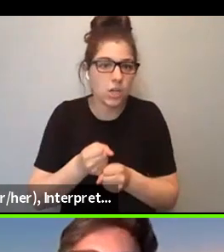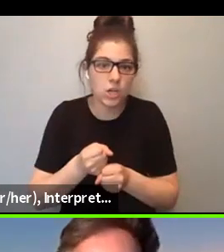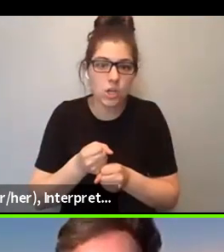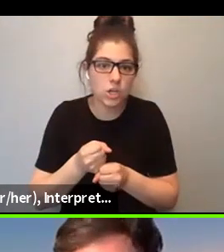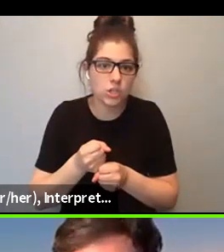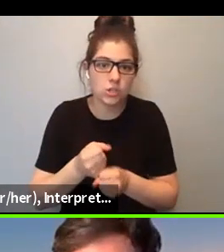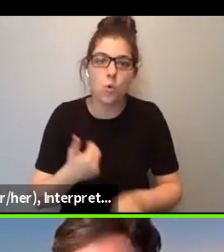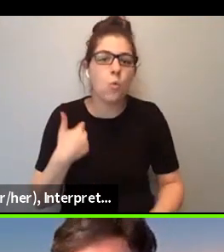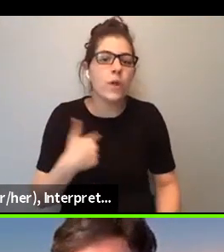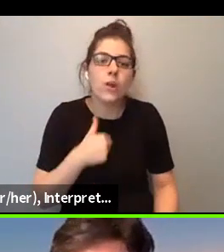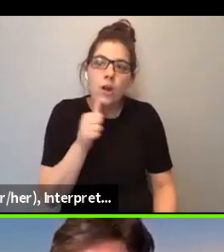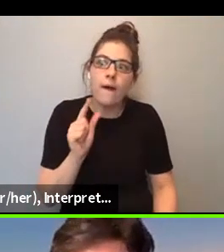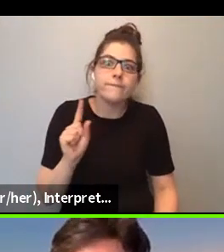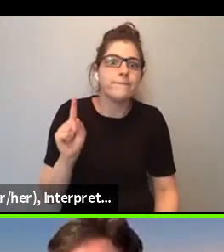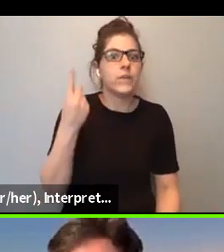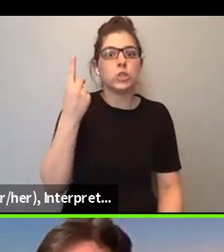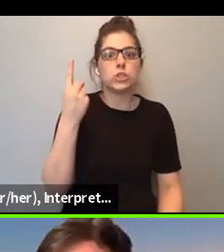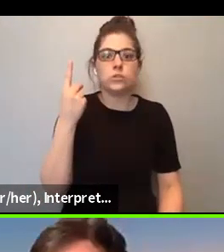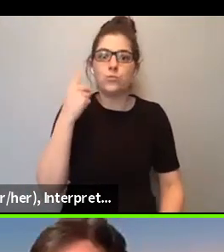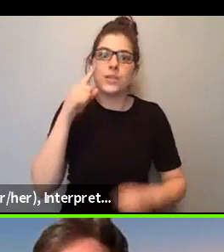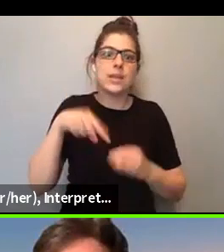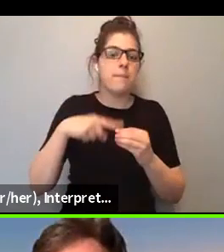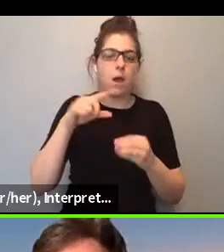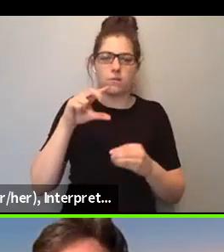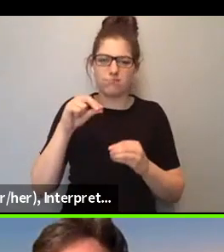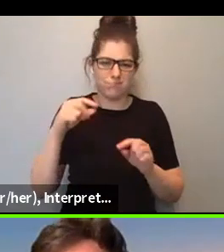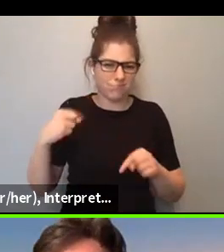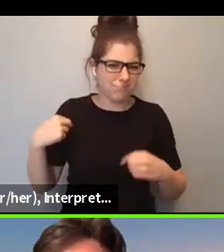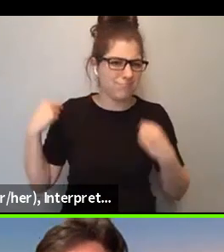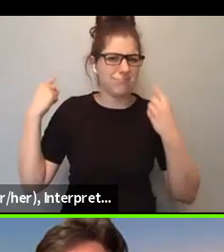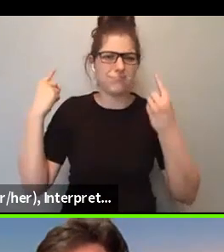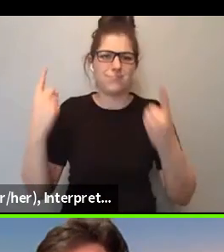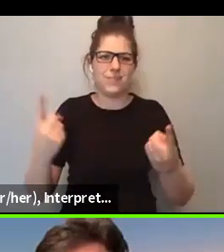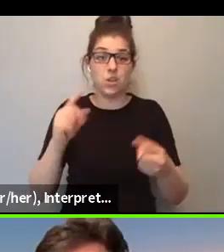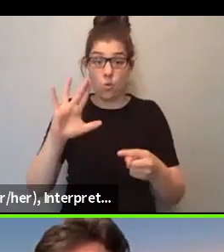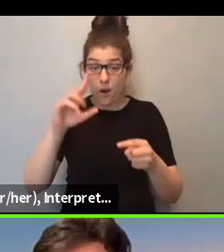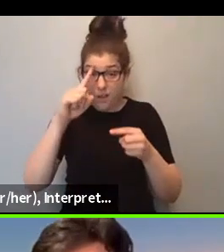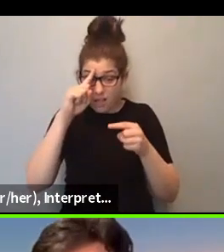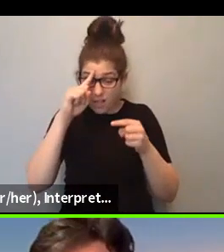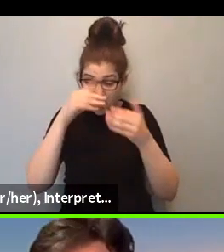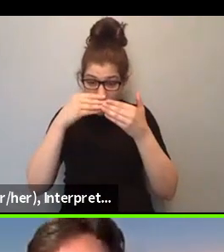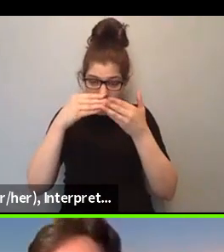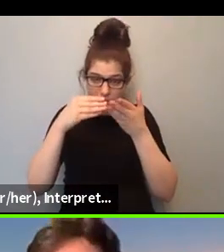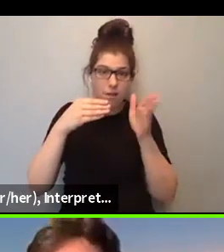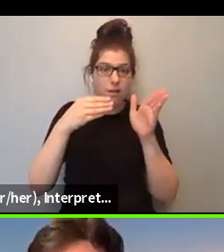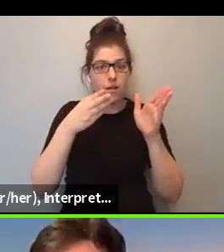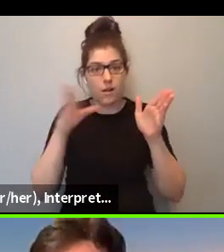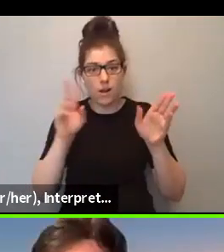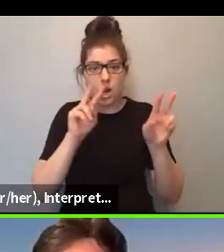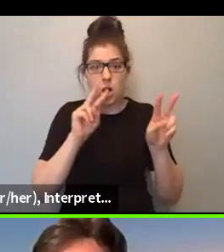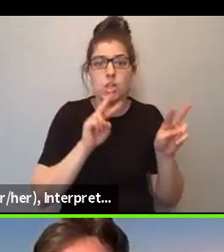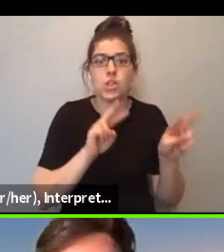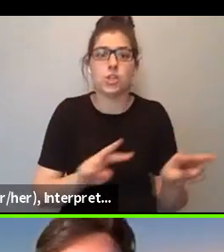We're not the first people to think about this, and you have to open up your perspective and look at these other